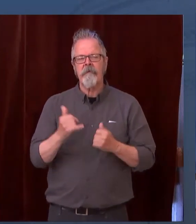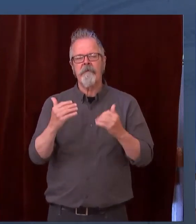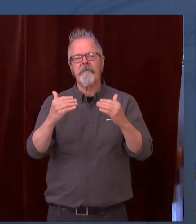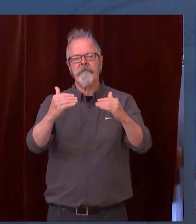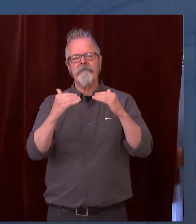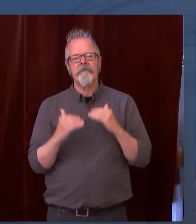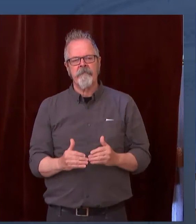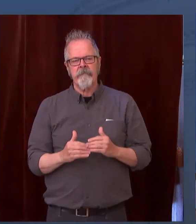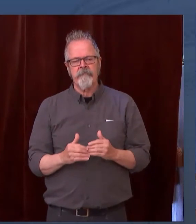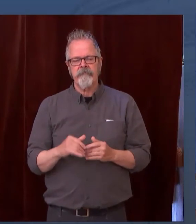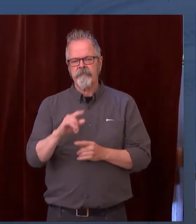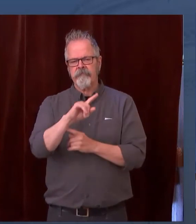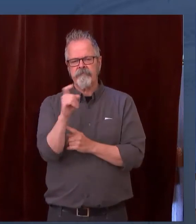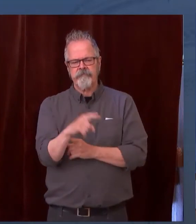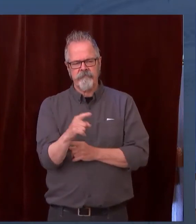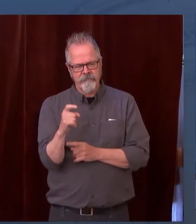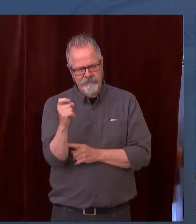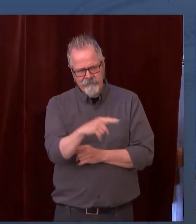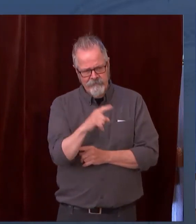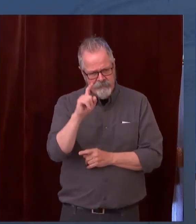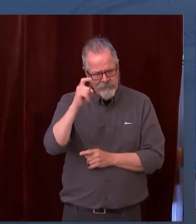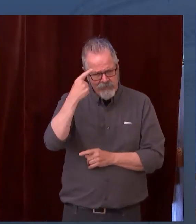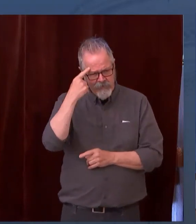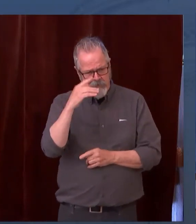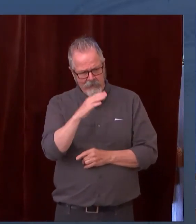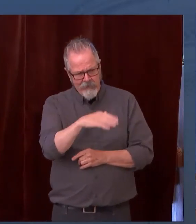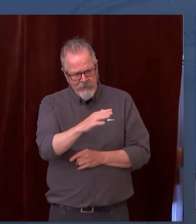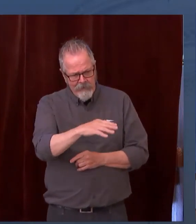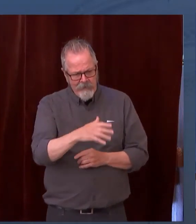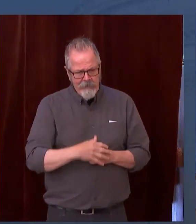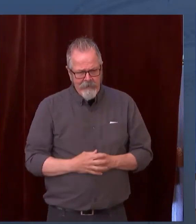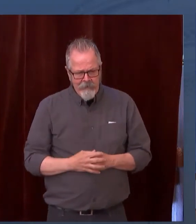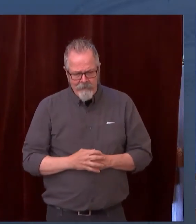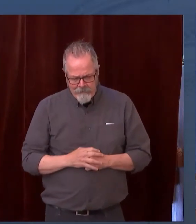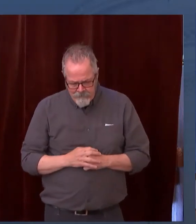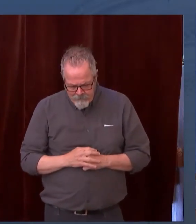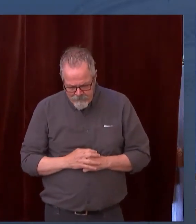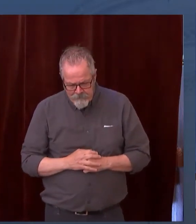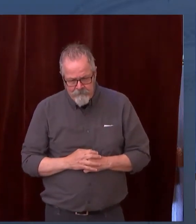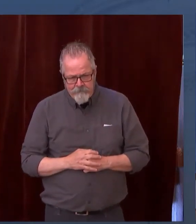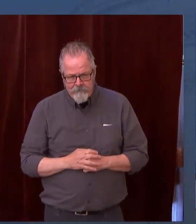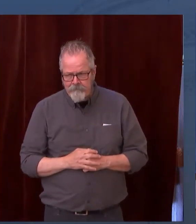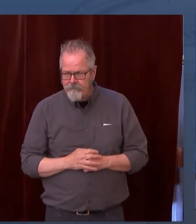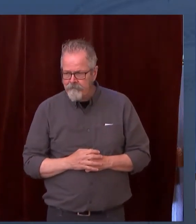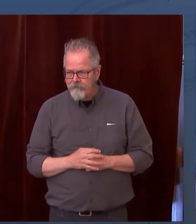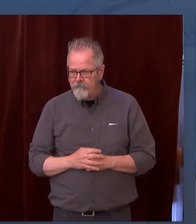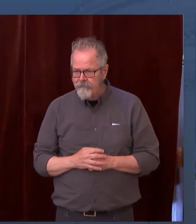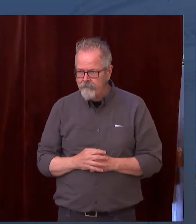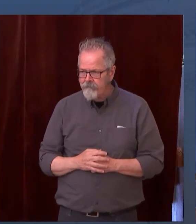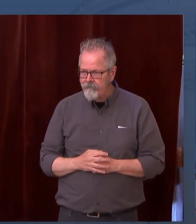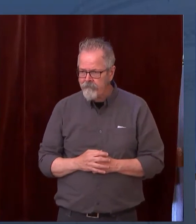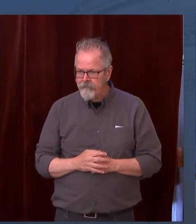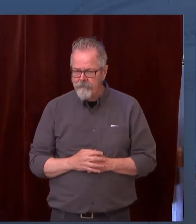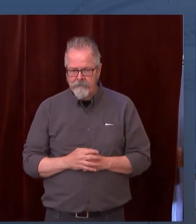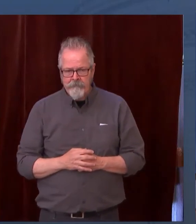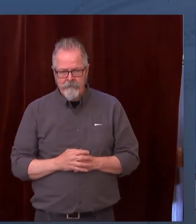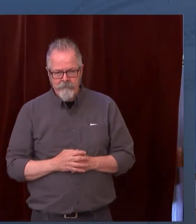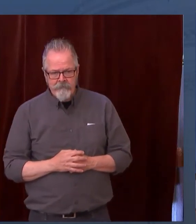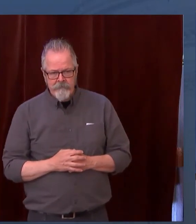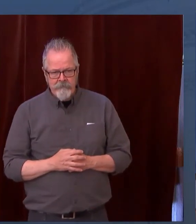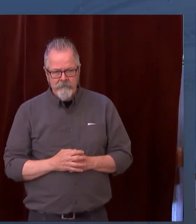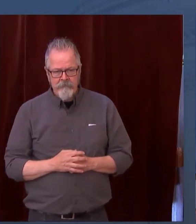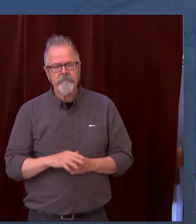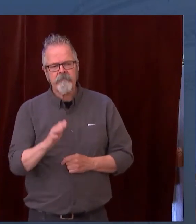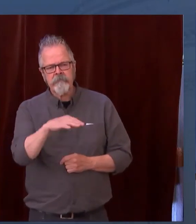Governor, what difficulty, if any, has there been getting businesses to cooperate with local health departments in